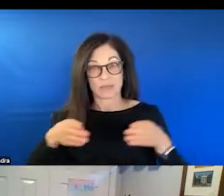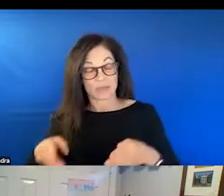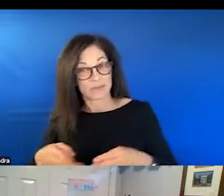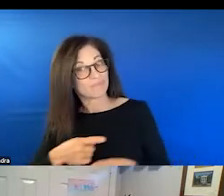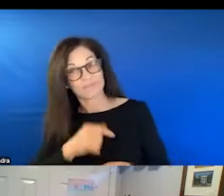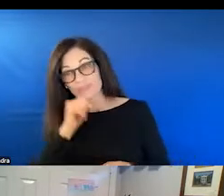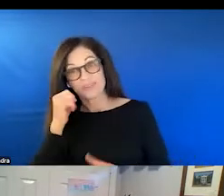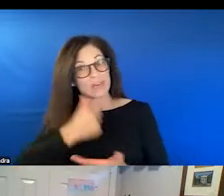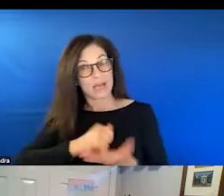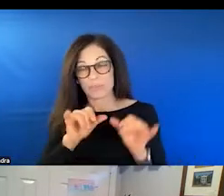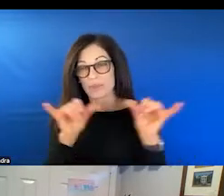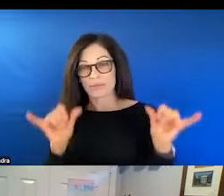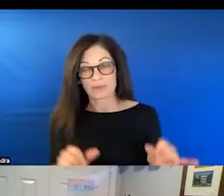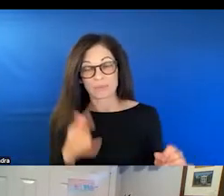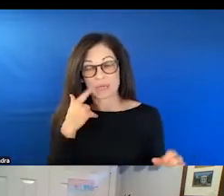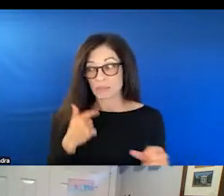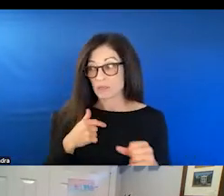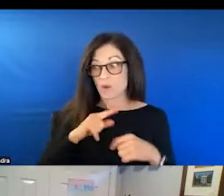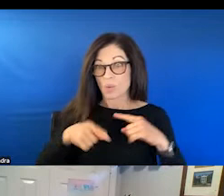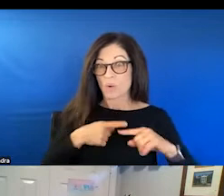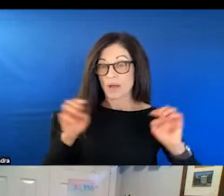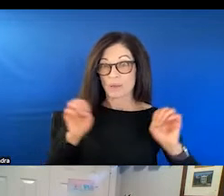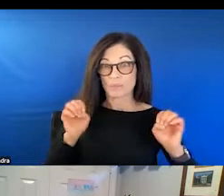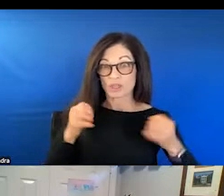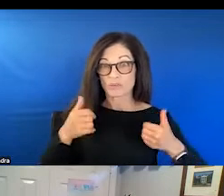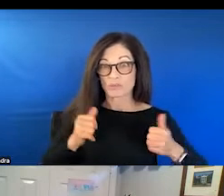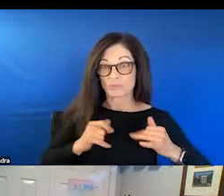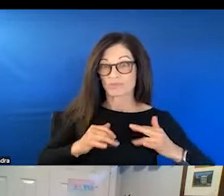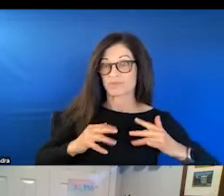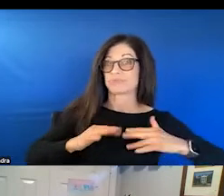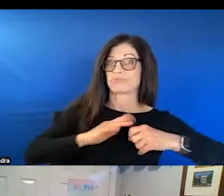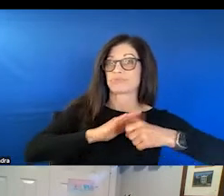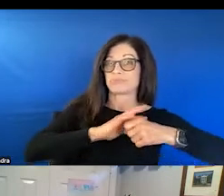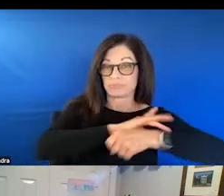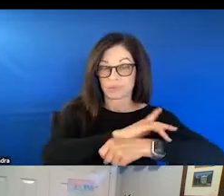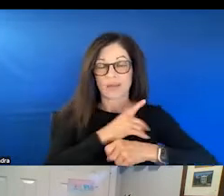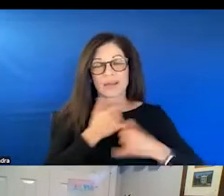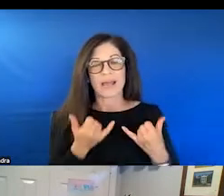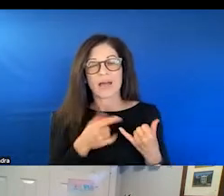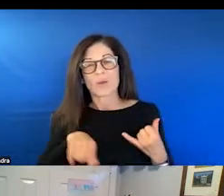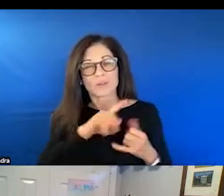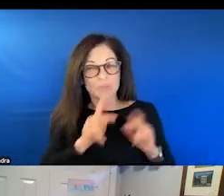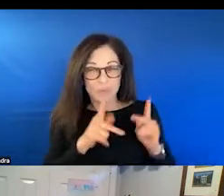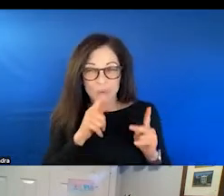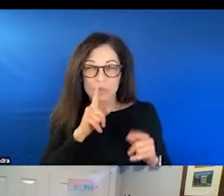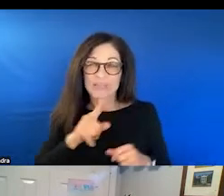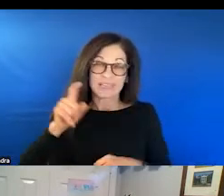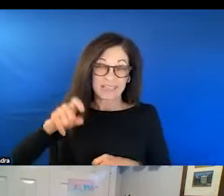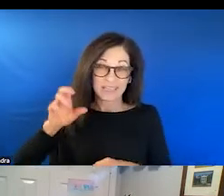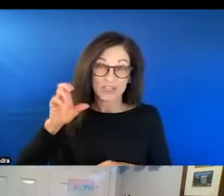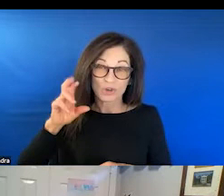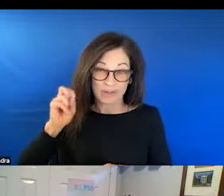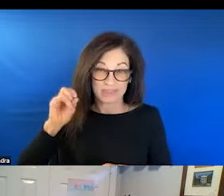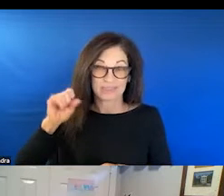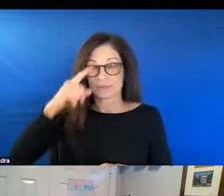the system, because as the emergency rooms begin to fill, they are also filling with individuals that are in need of crisis mental